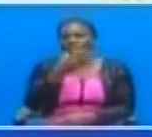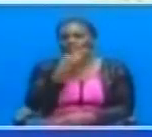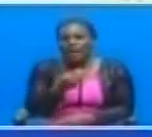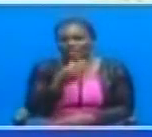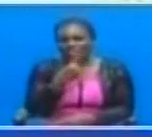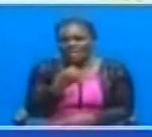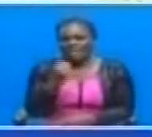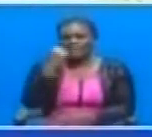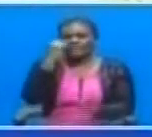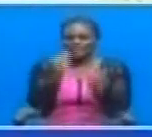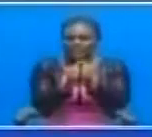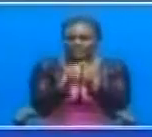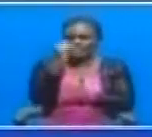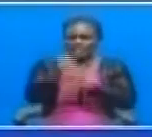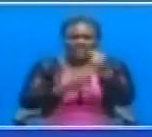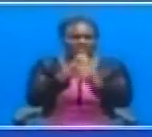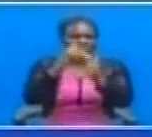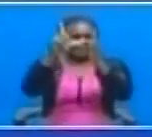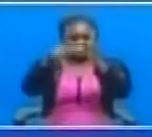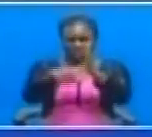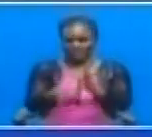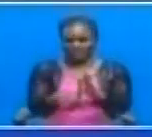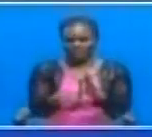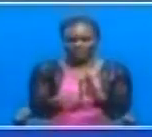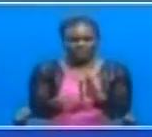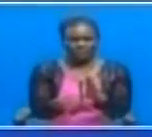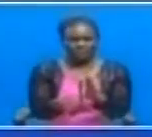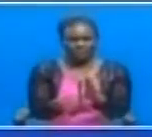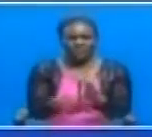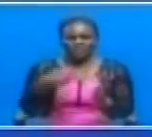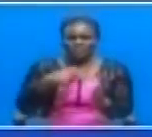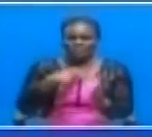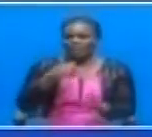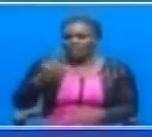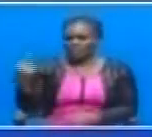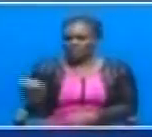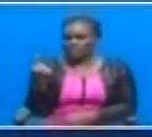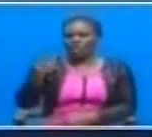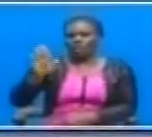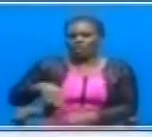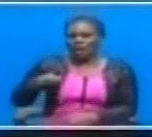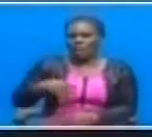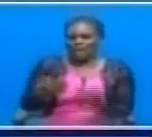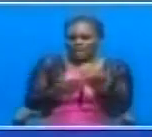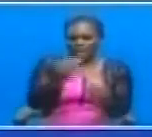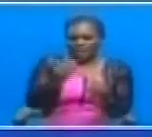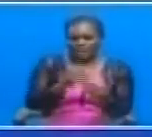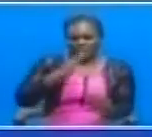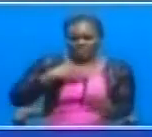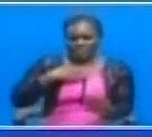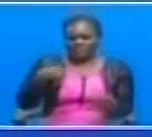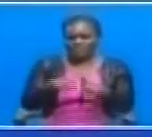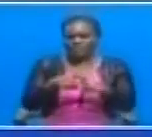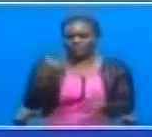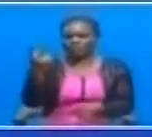father 10 years later. Never really knew my own father. I was raised by a single mom and two wonderful grandparents who made